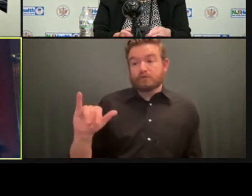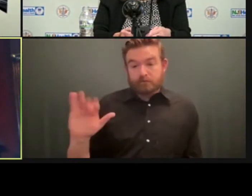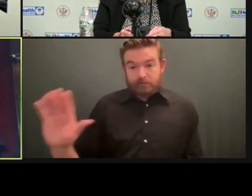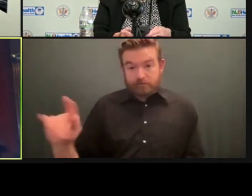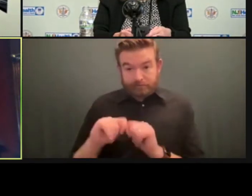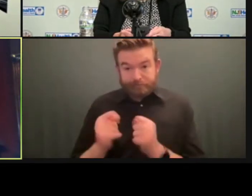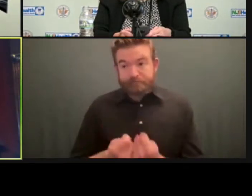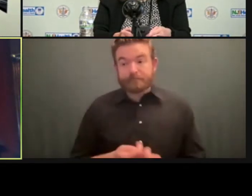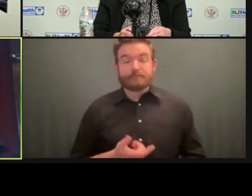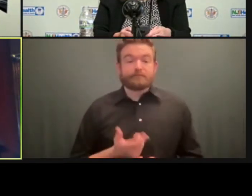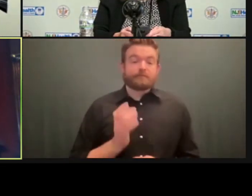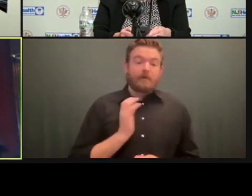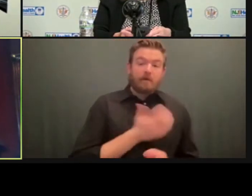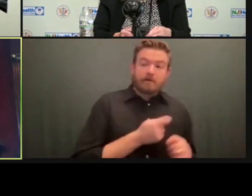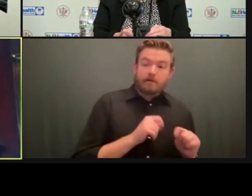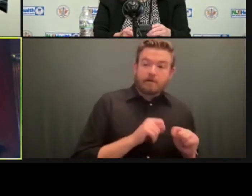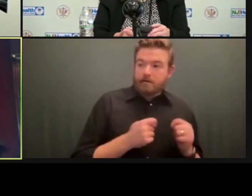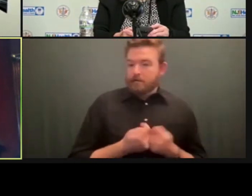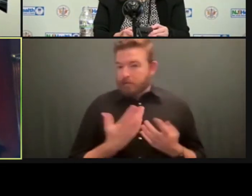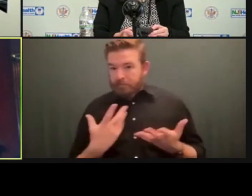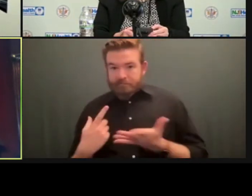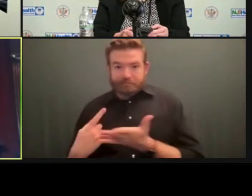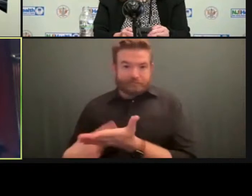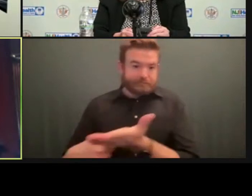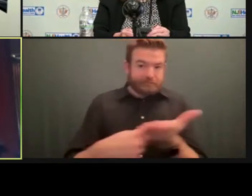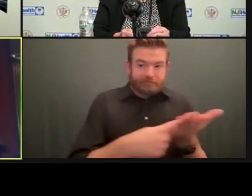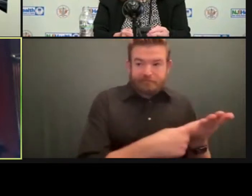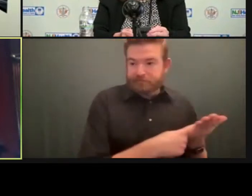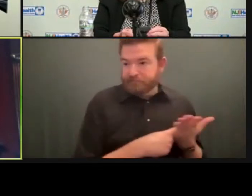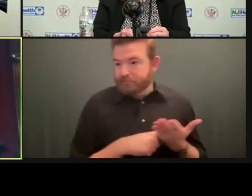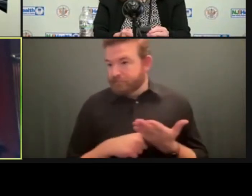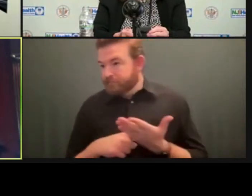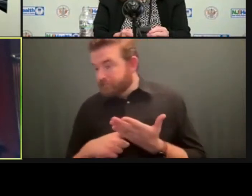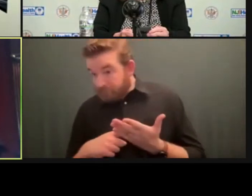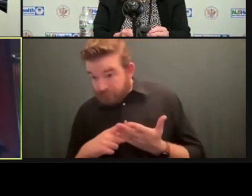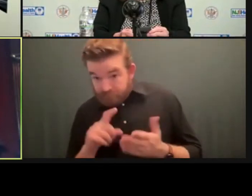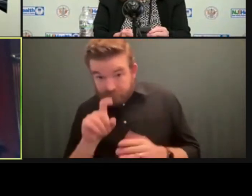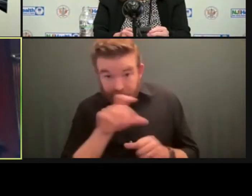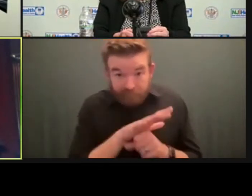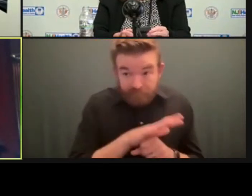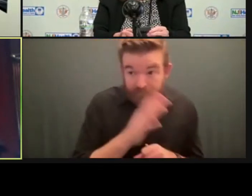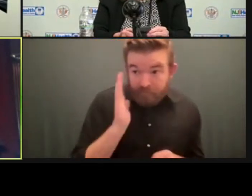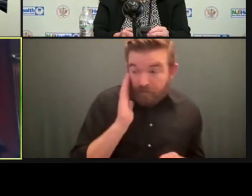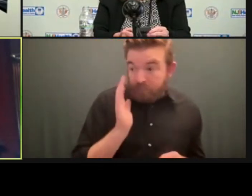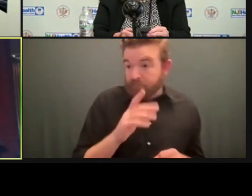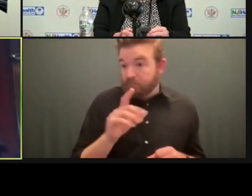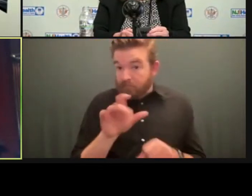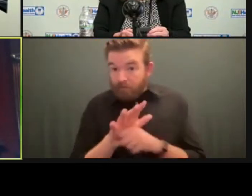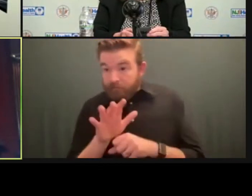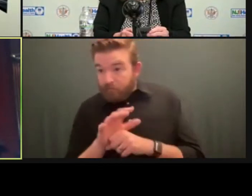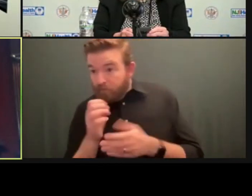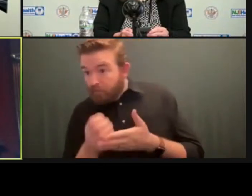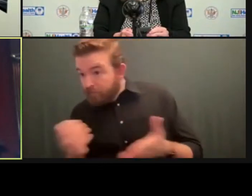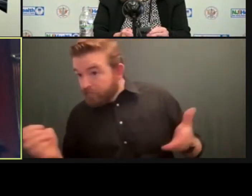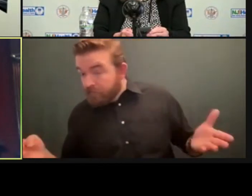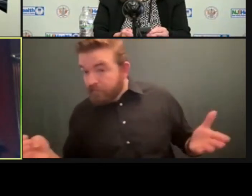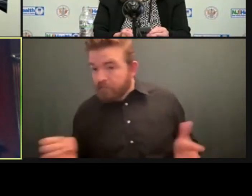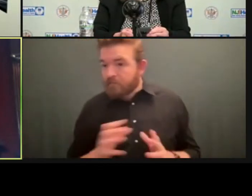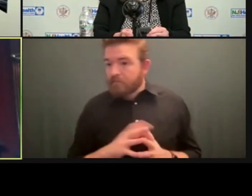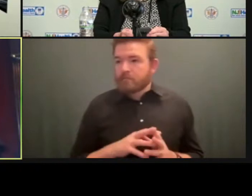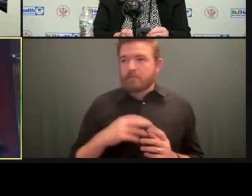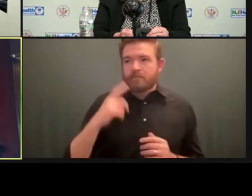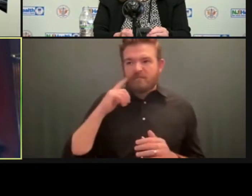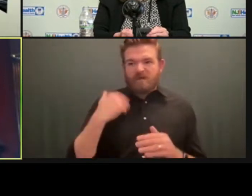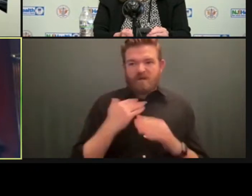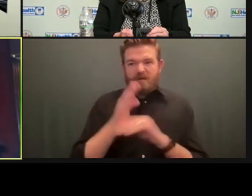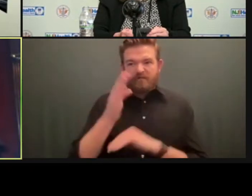team, and whether that's beds, the equipment to support it. I think we had upwards of over 2,000 beds last